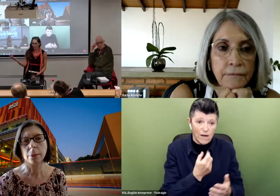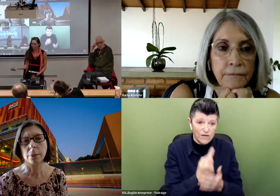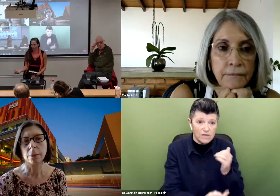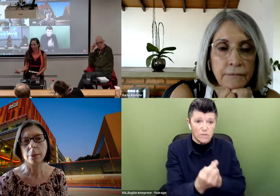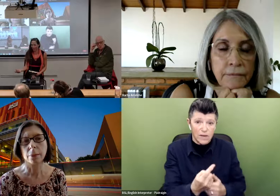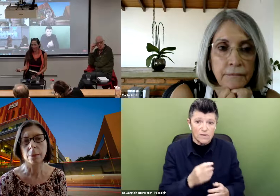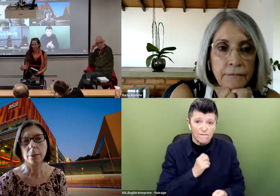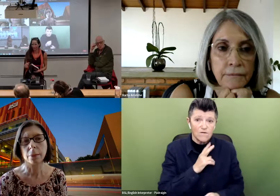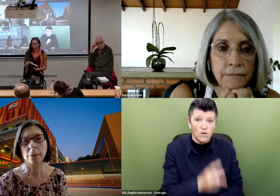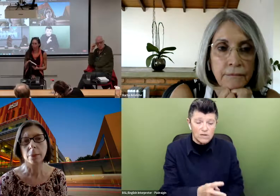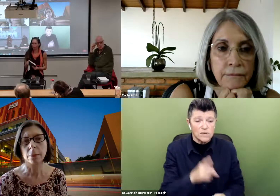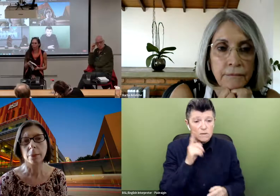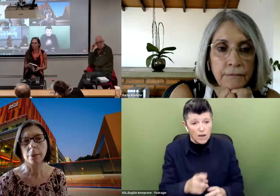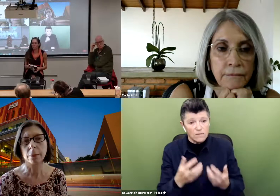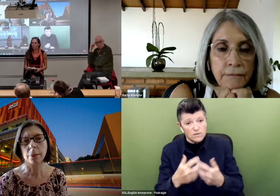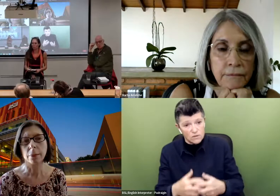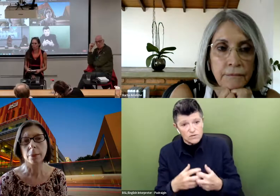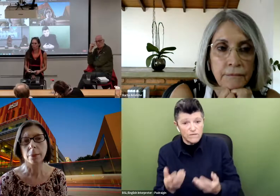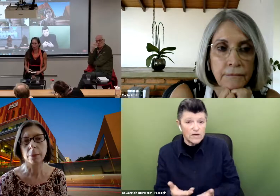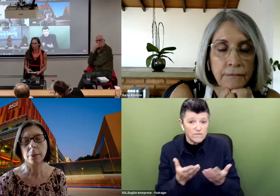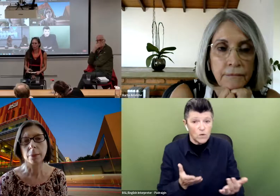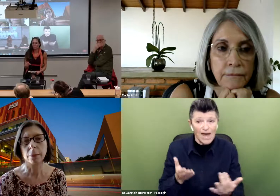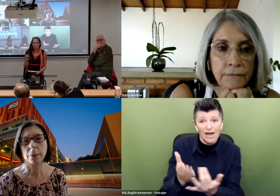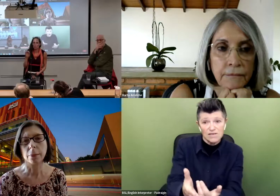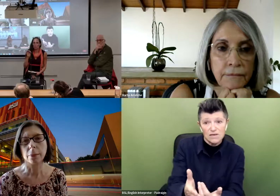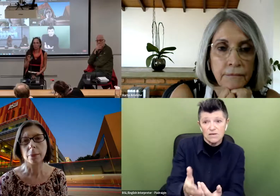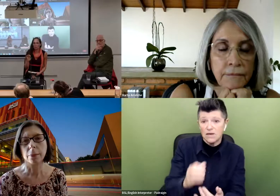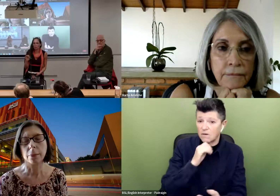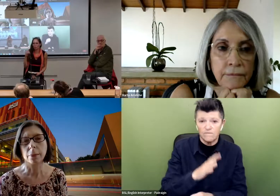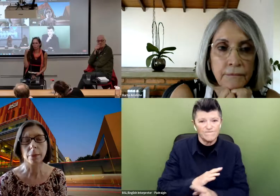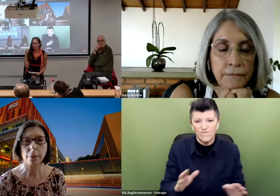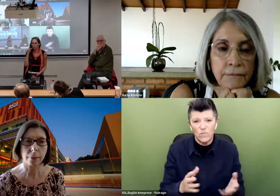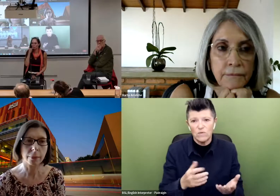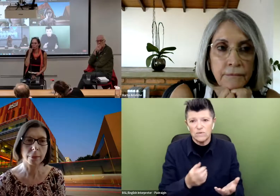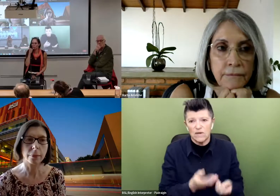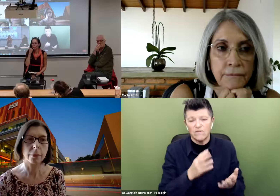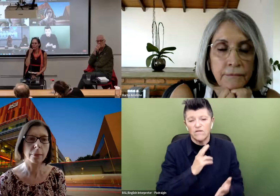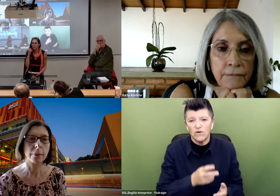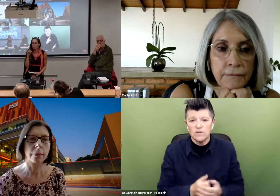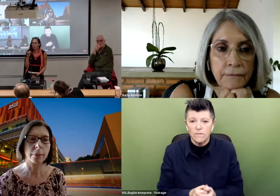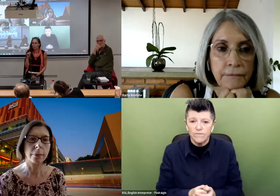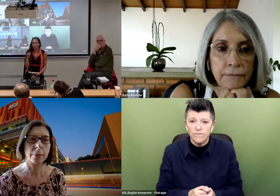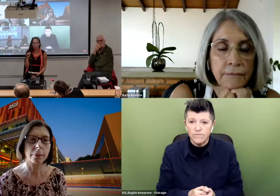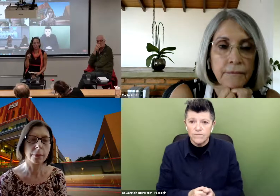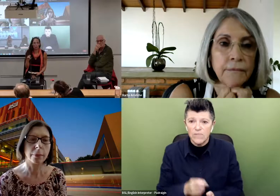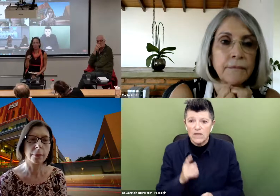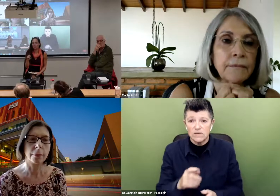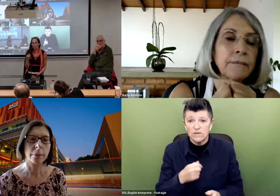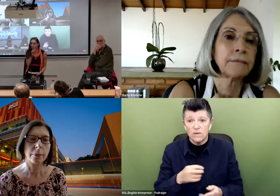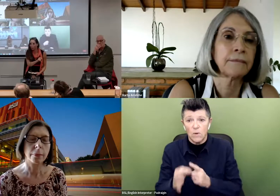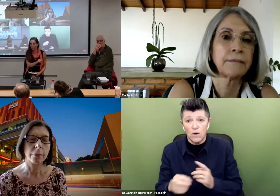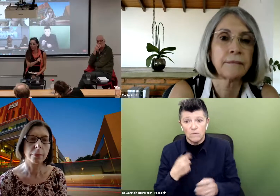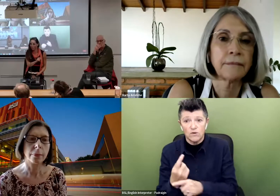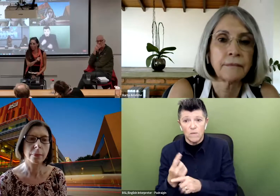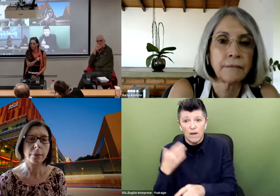if it gives you access to platforms, it's not going to do that, right? So this is where I say, kind of also in the point where I ended, this is where we don't go